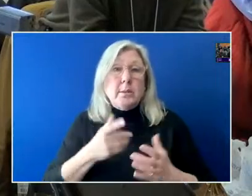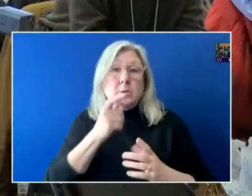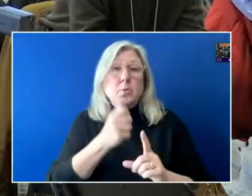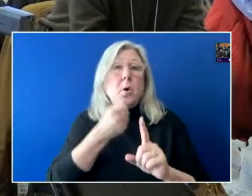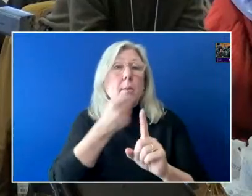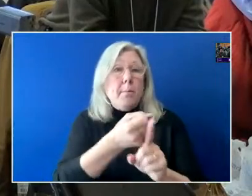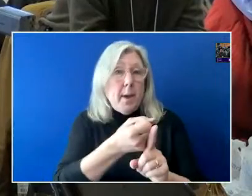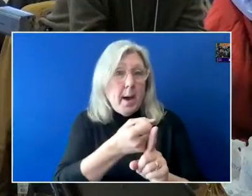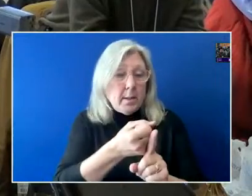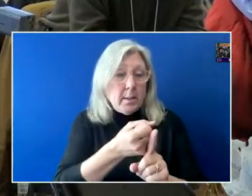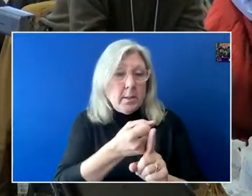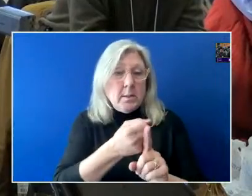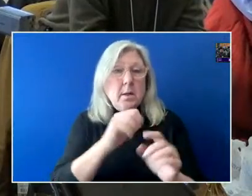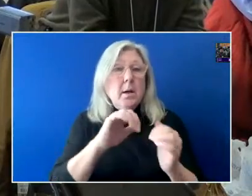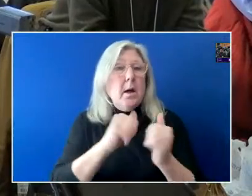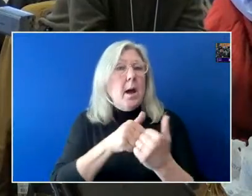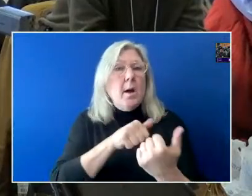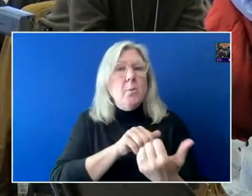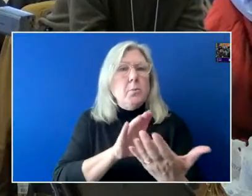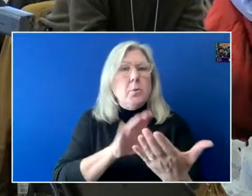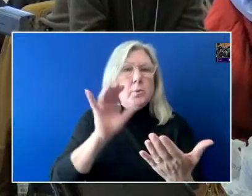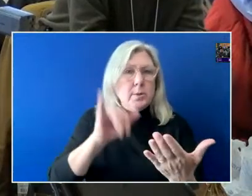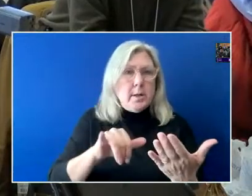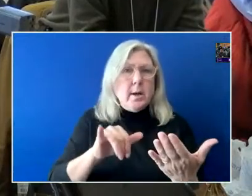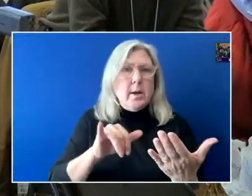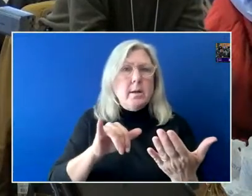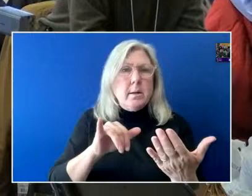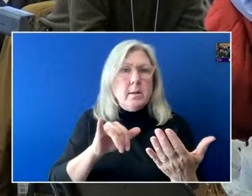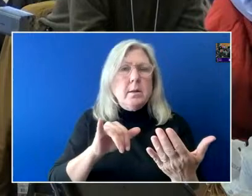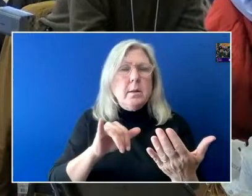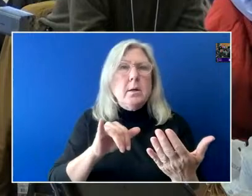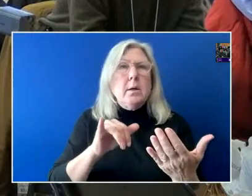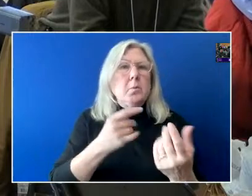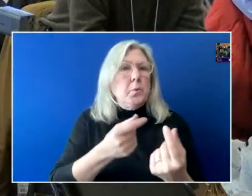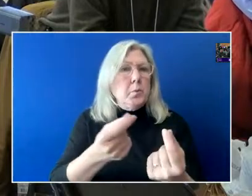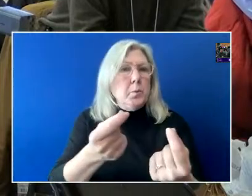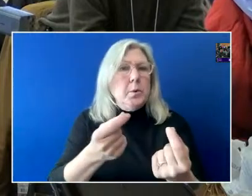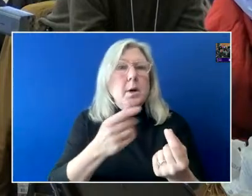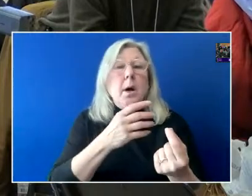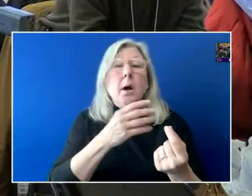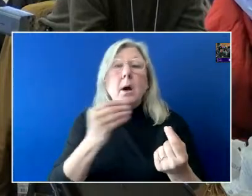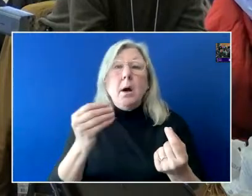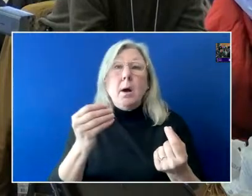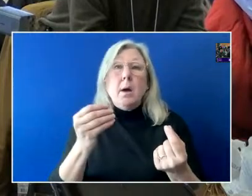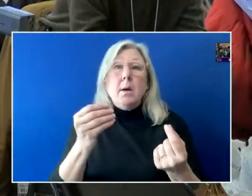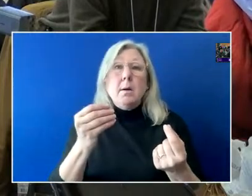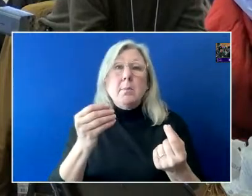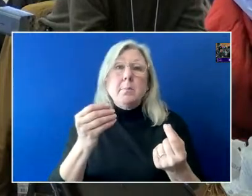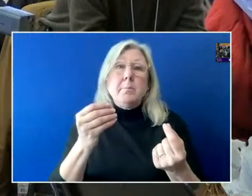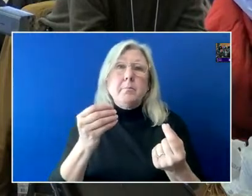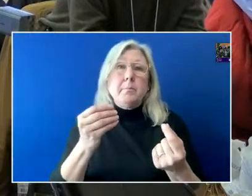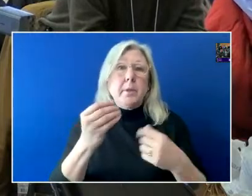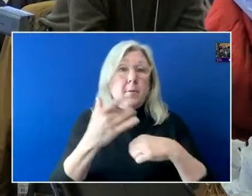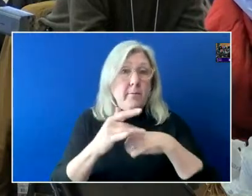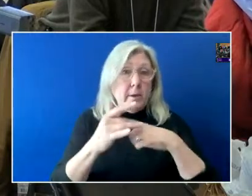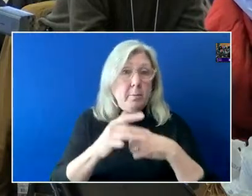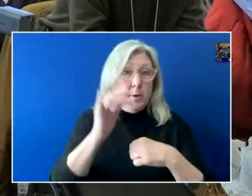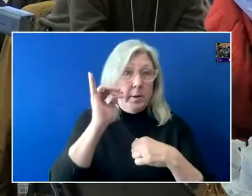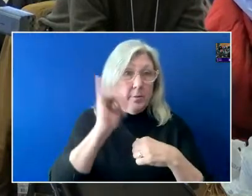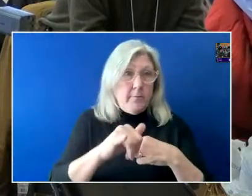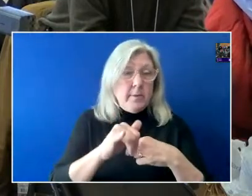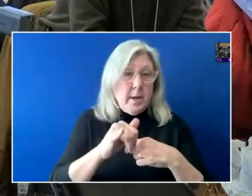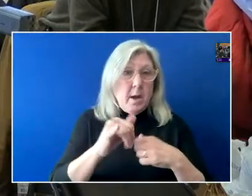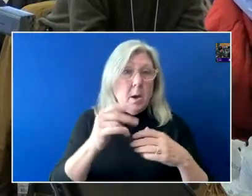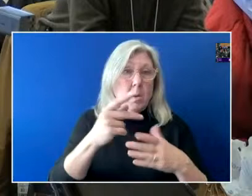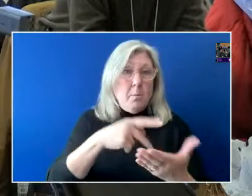they're going about it uh the um the availability of the pro of of their program uh to to